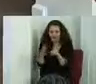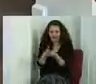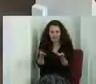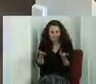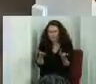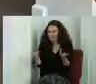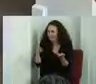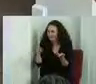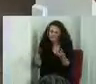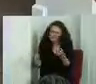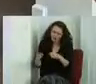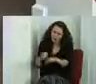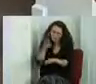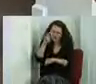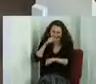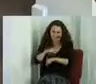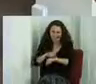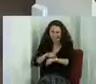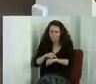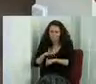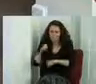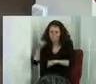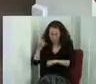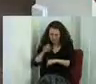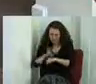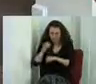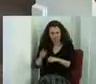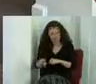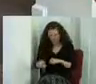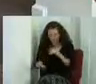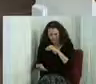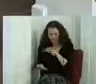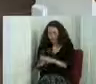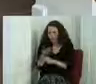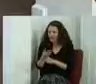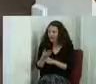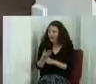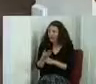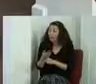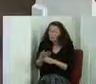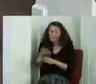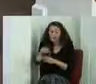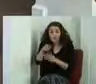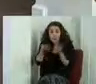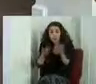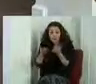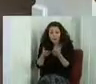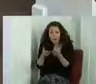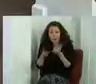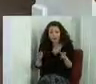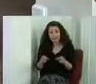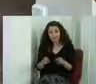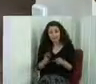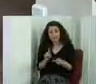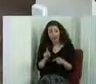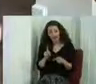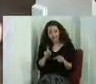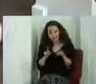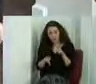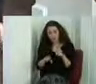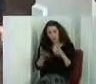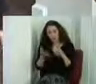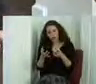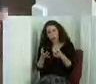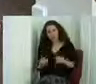know, if we're for the very first time in this church this morning, that we've been welcomed into a place of people who want to live